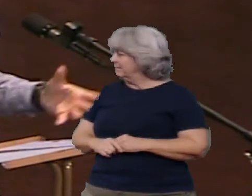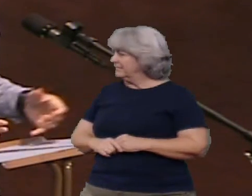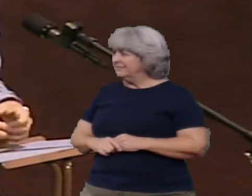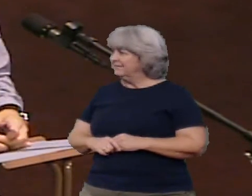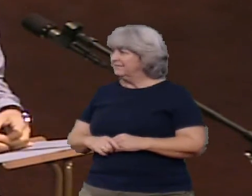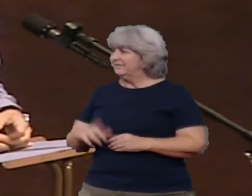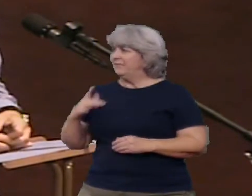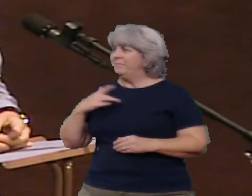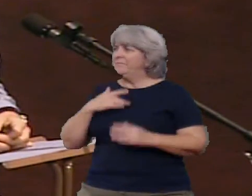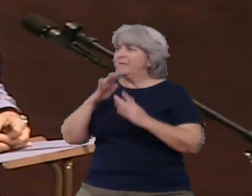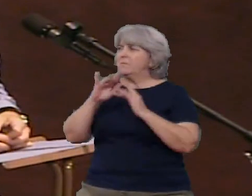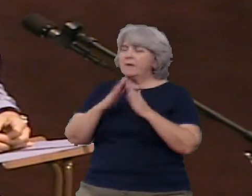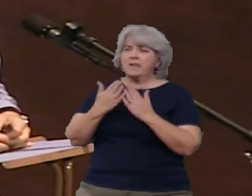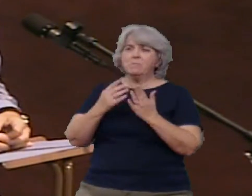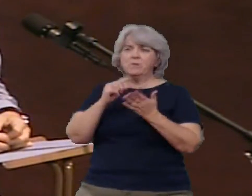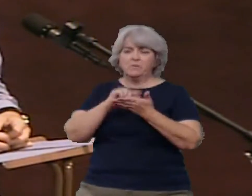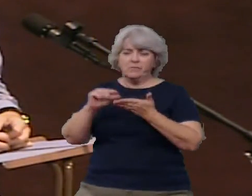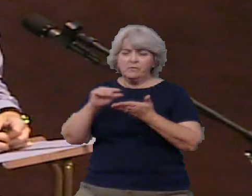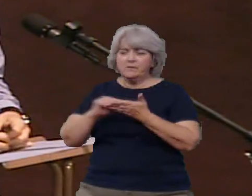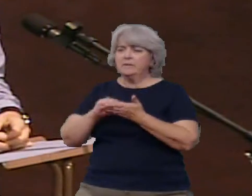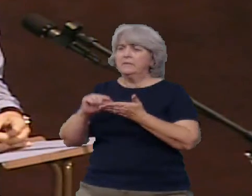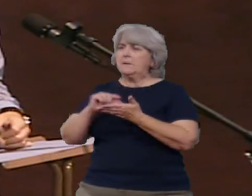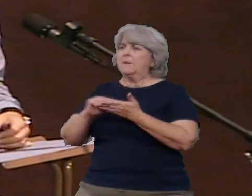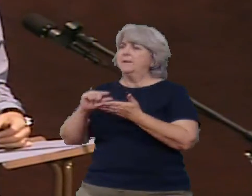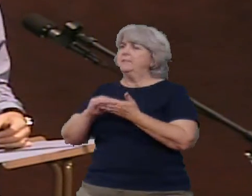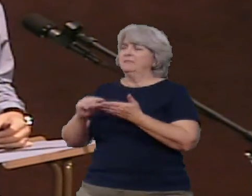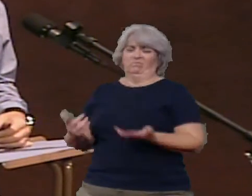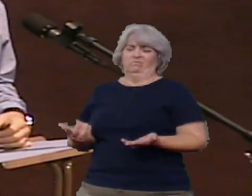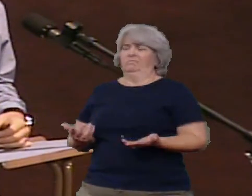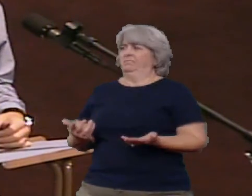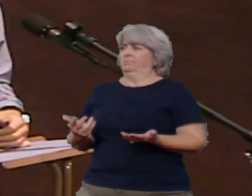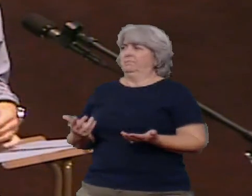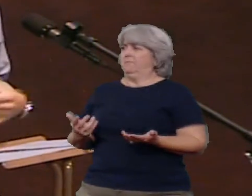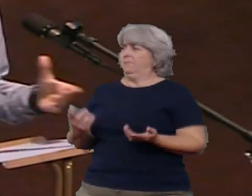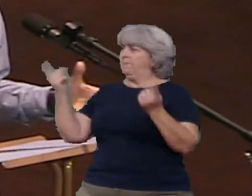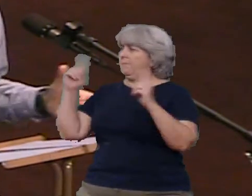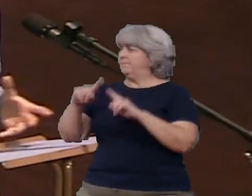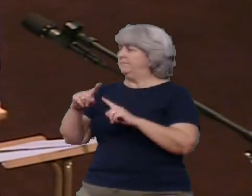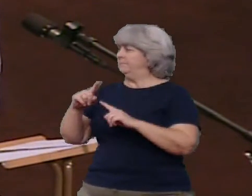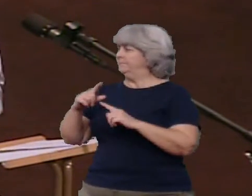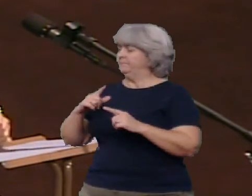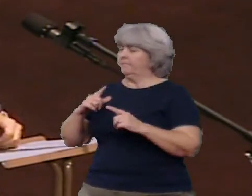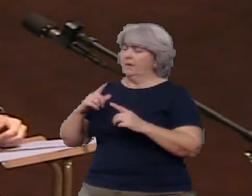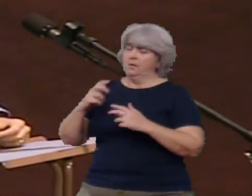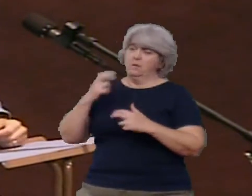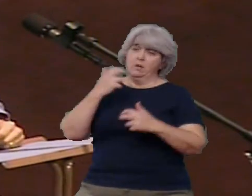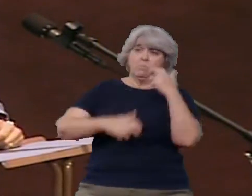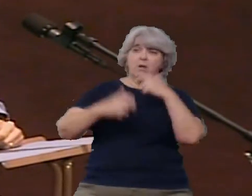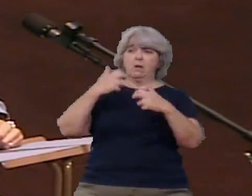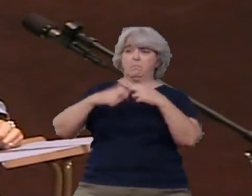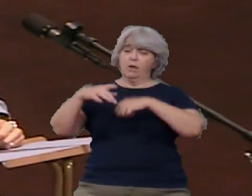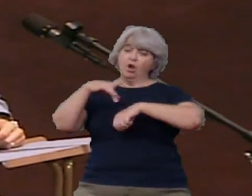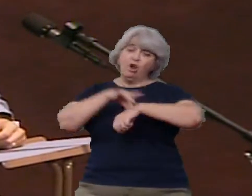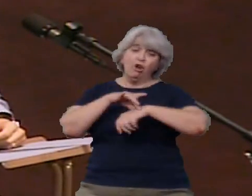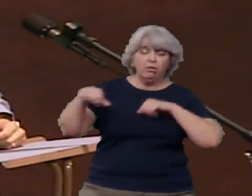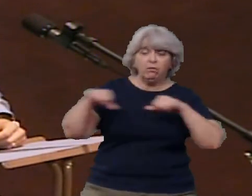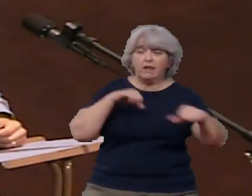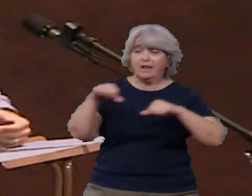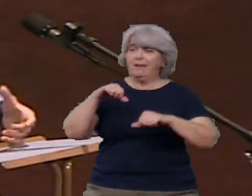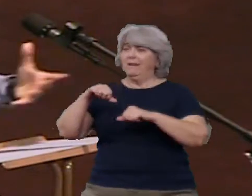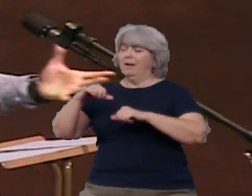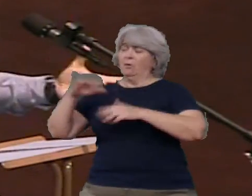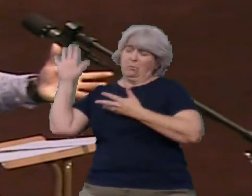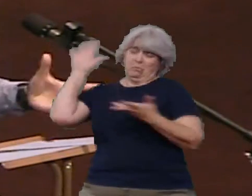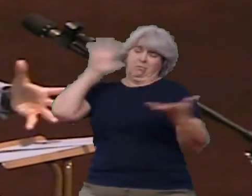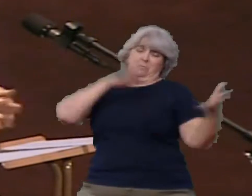for the scriptures and their day-to-day walk with God. When those storms of life, those earthquakes and typhoons like we talked about happen in Japan, when